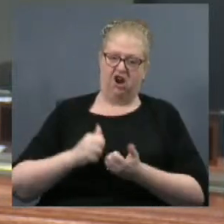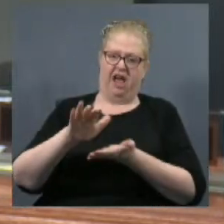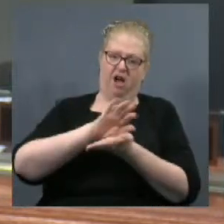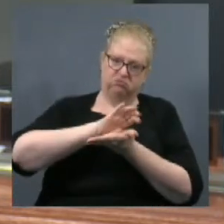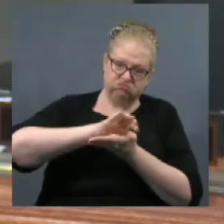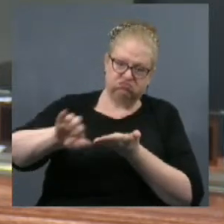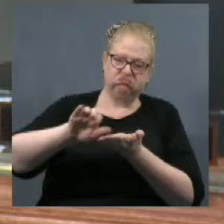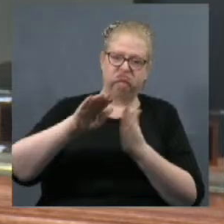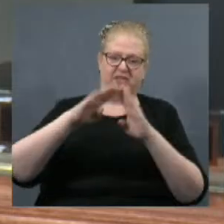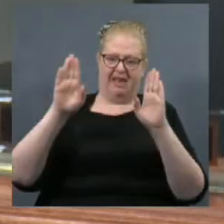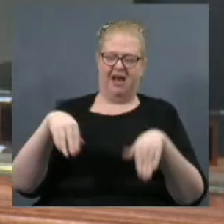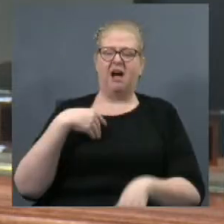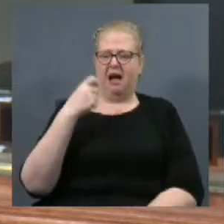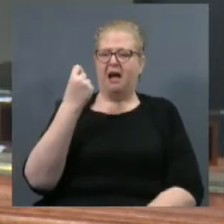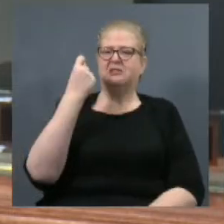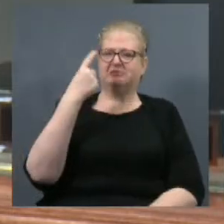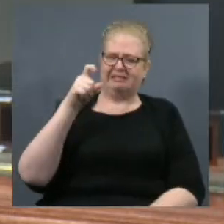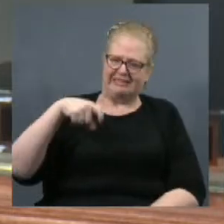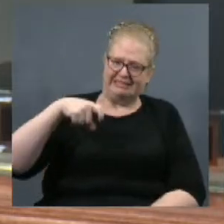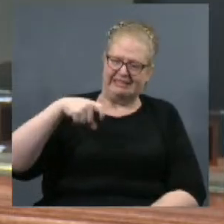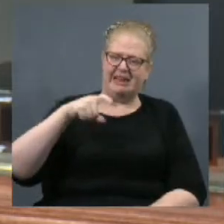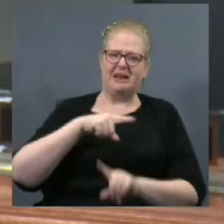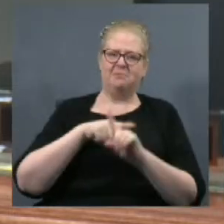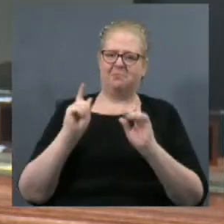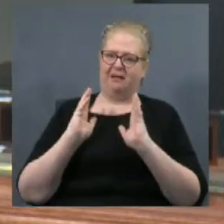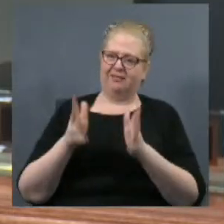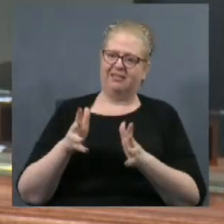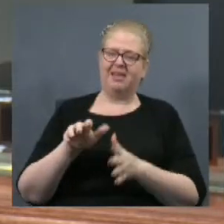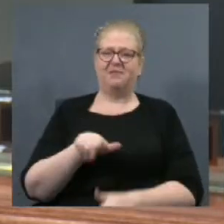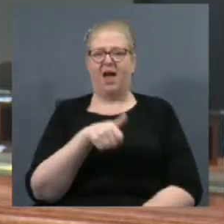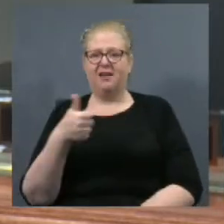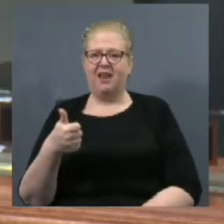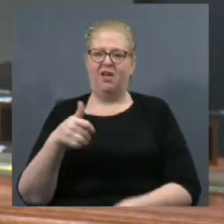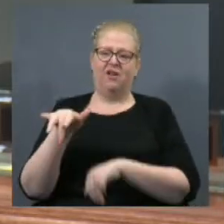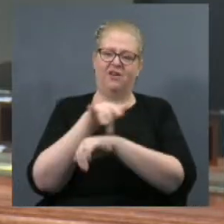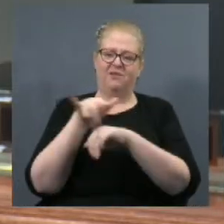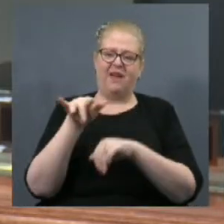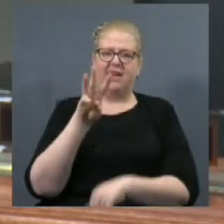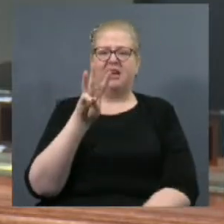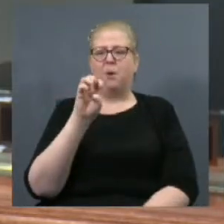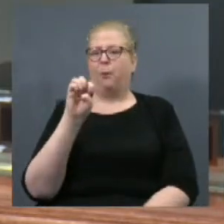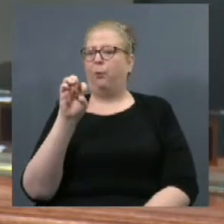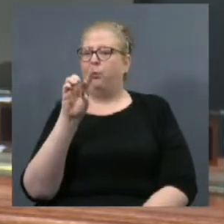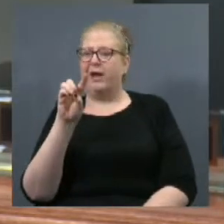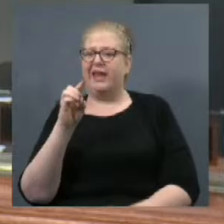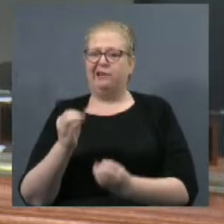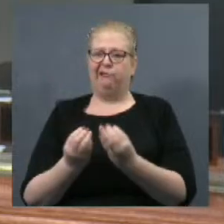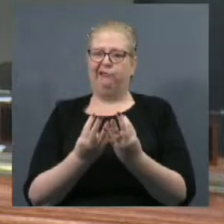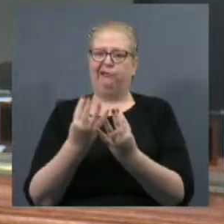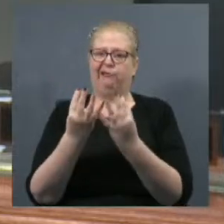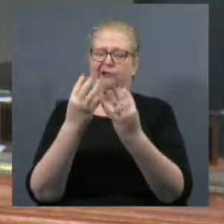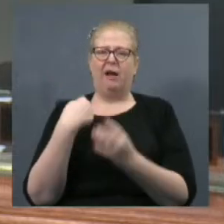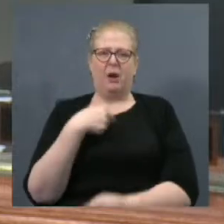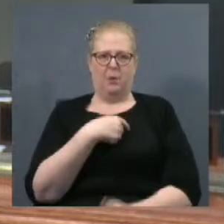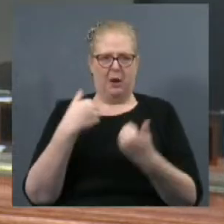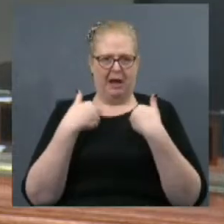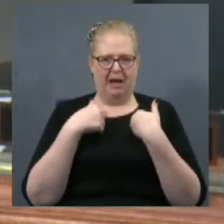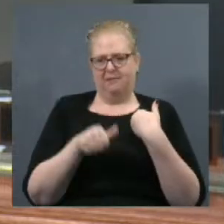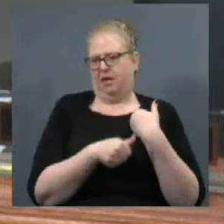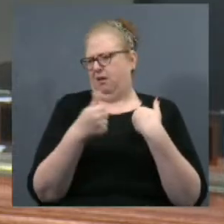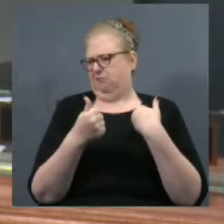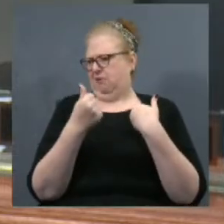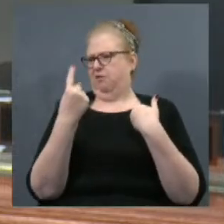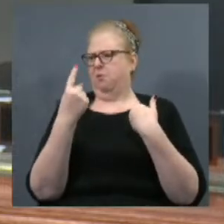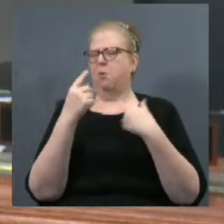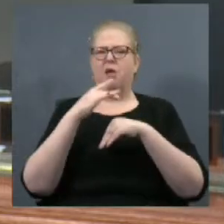down, but to just have another vacant weed lot. We have some properties over in Ward 1 on Valentine and Vollmer, I think